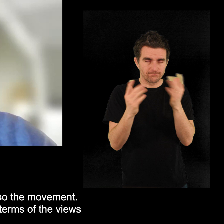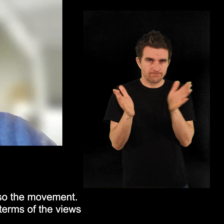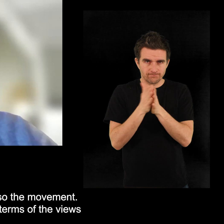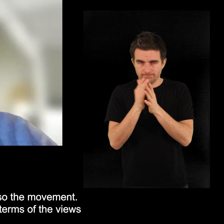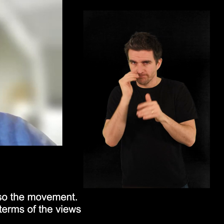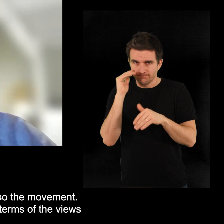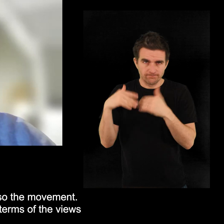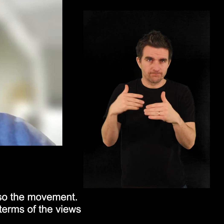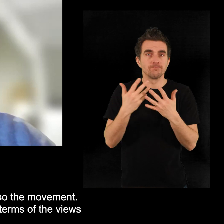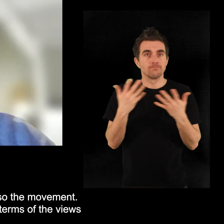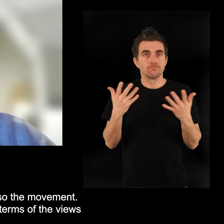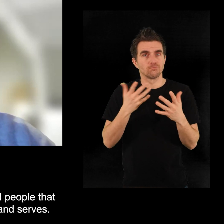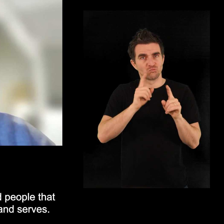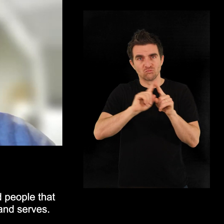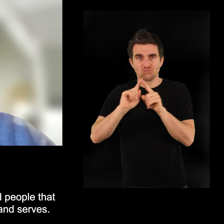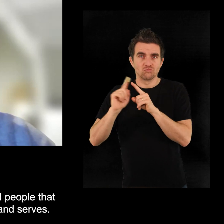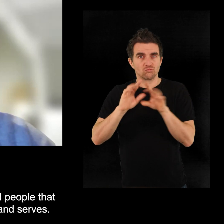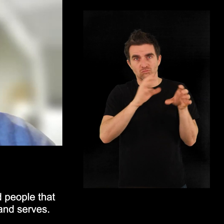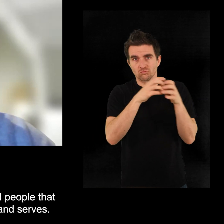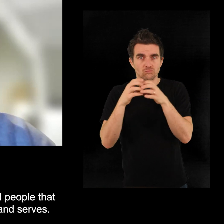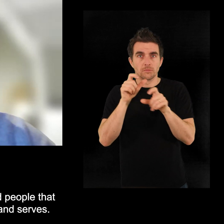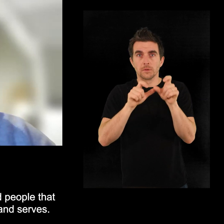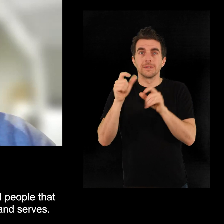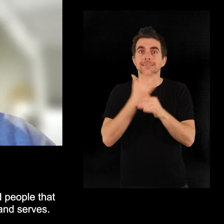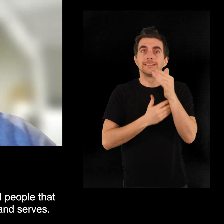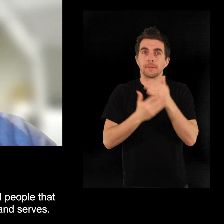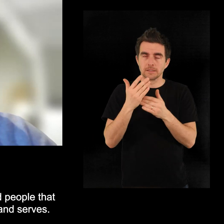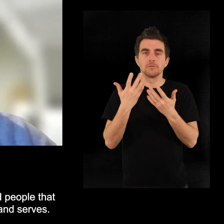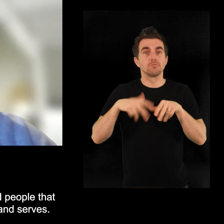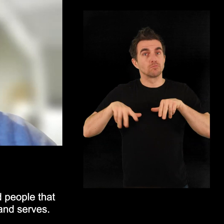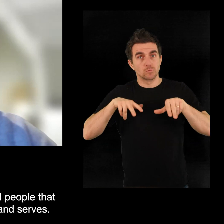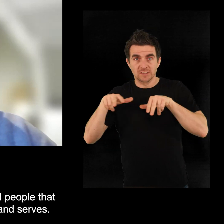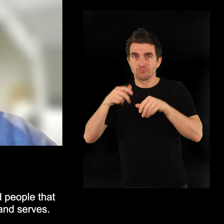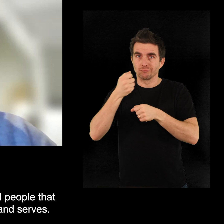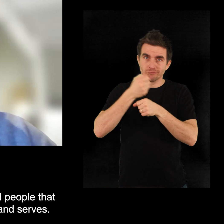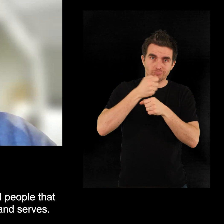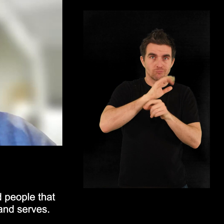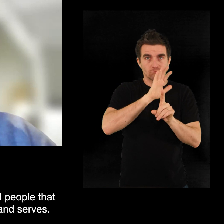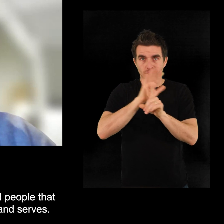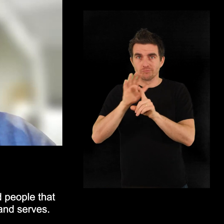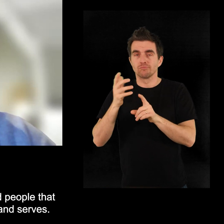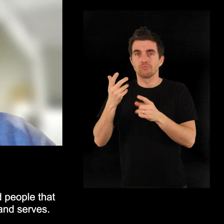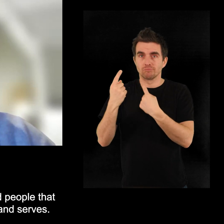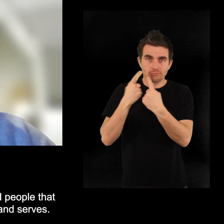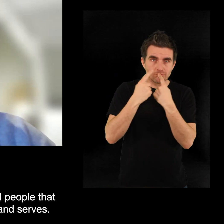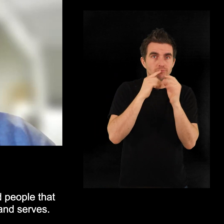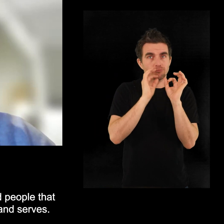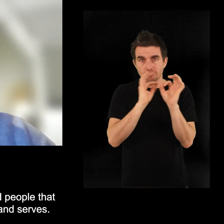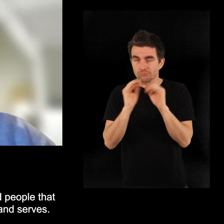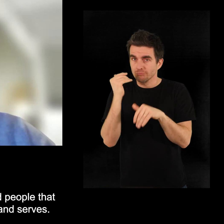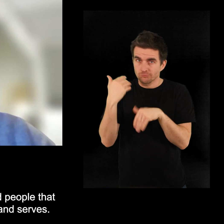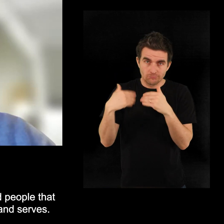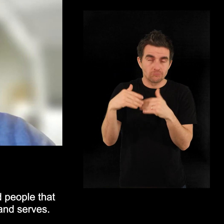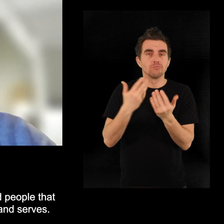respect in terms of the views of diverse groups of disabled people that the organization works with